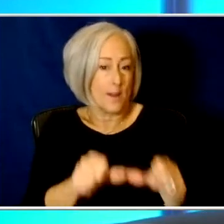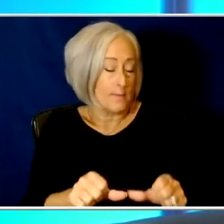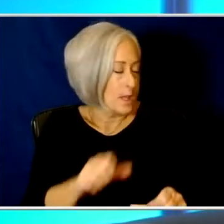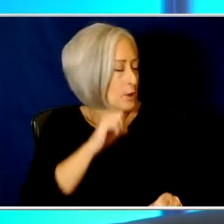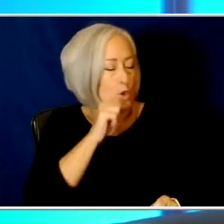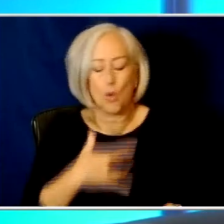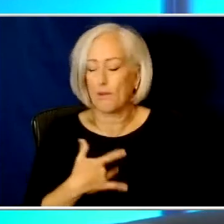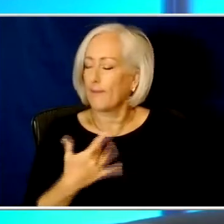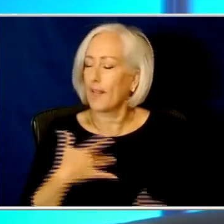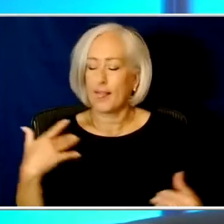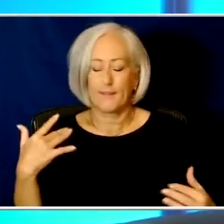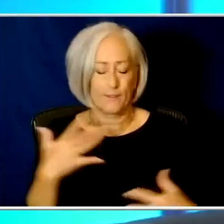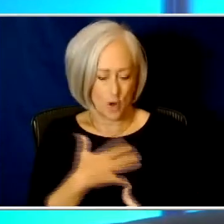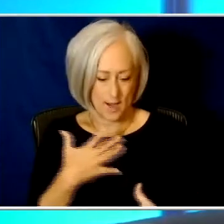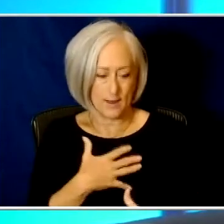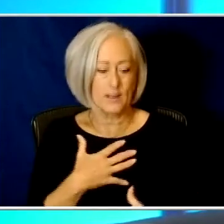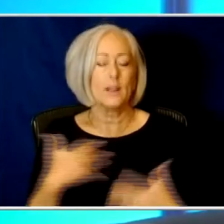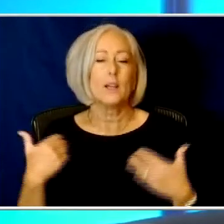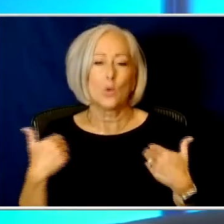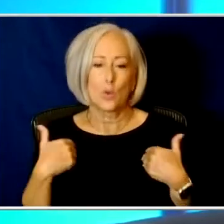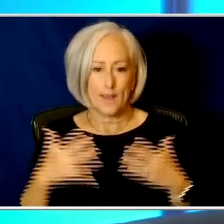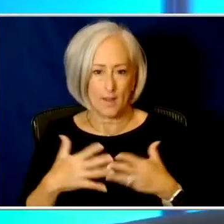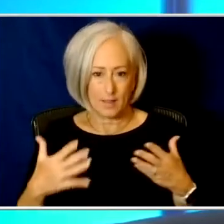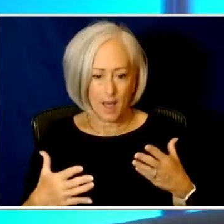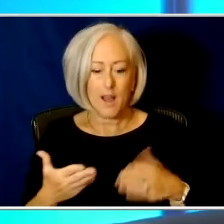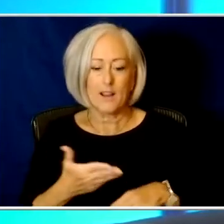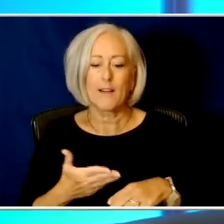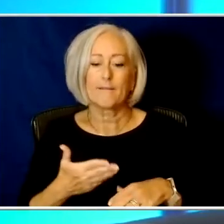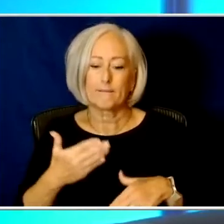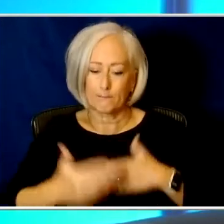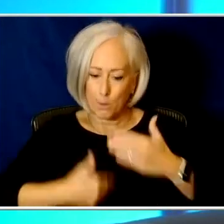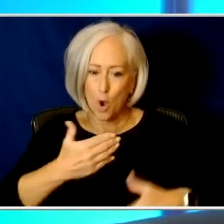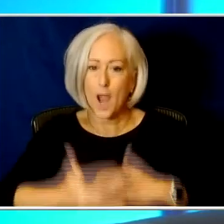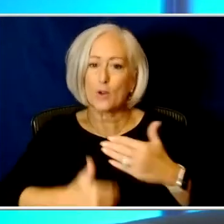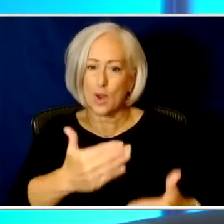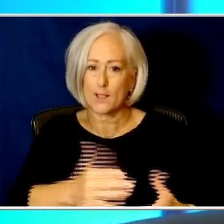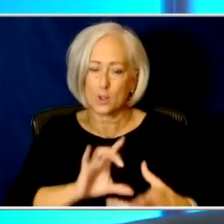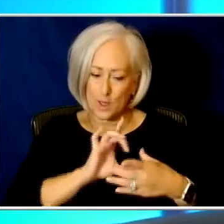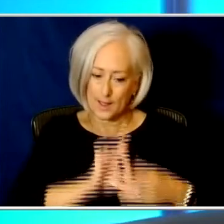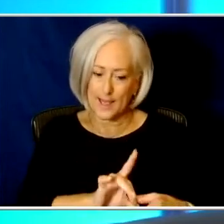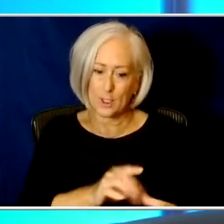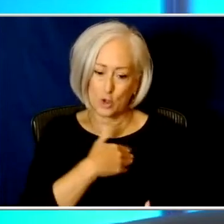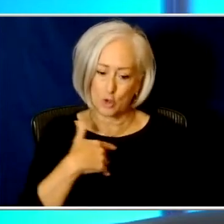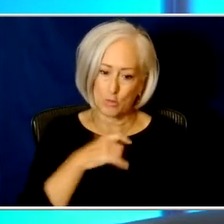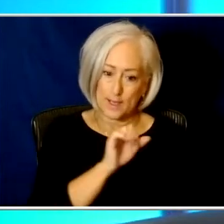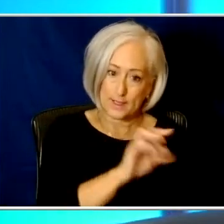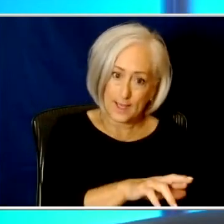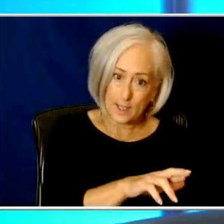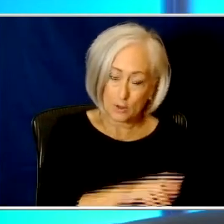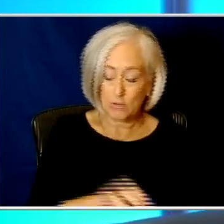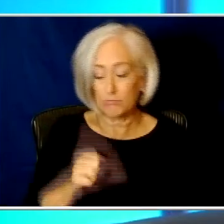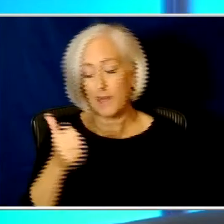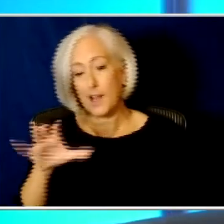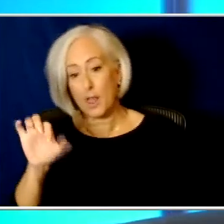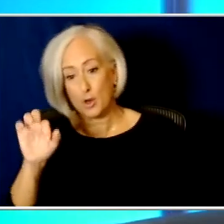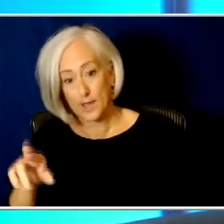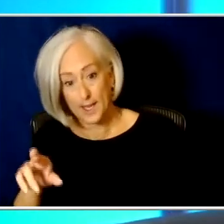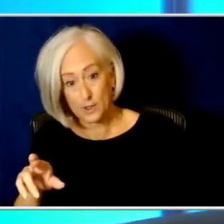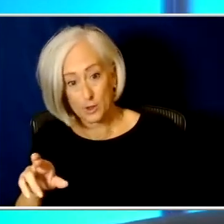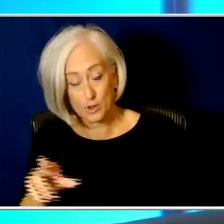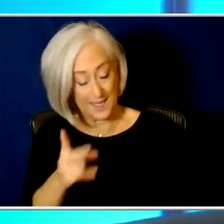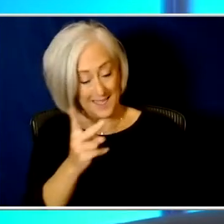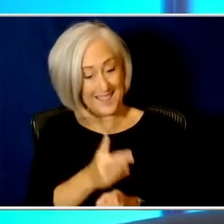so much. This has been a great program. I love Show Me the Science because I learned from it, I learned from our guests, and I've learned a lot today from you. So thanks so much for